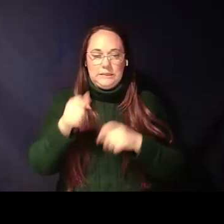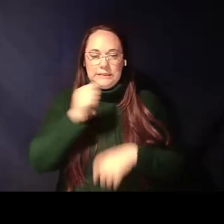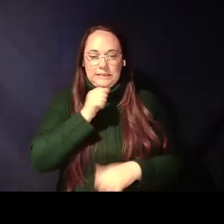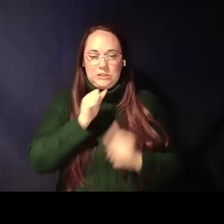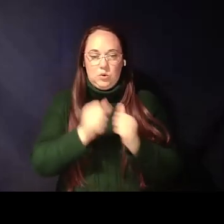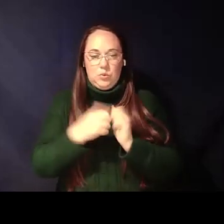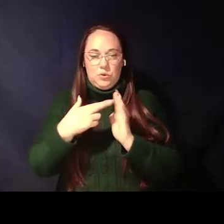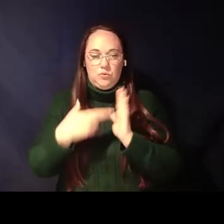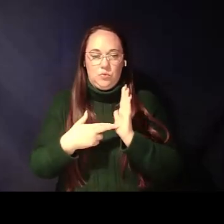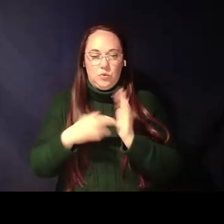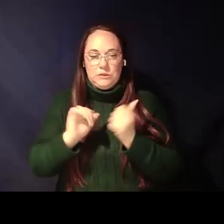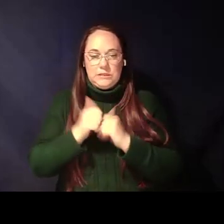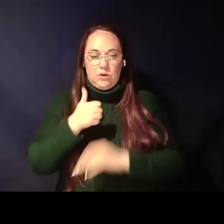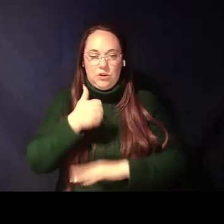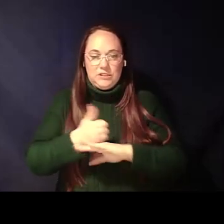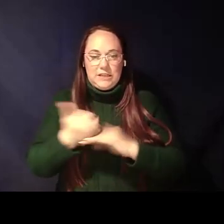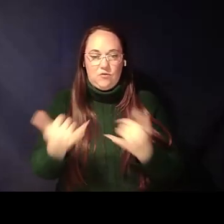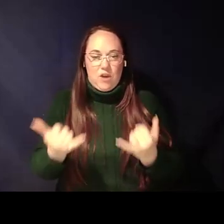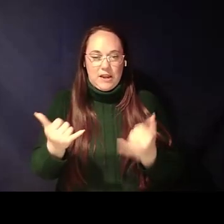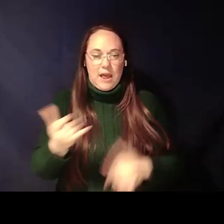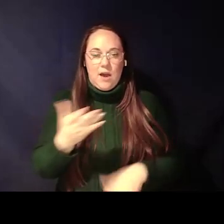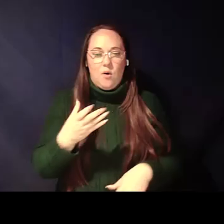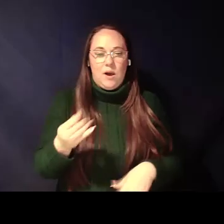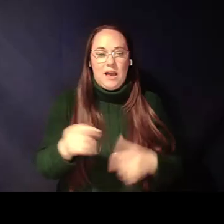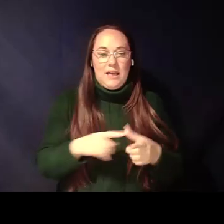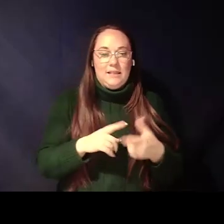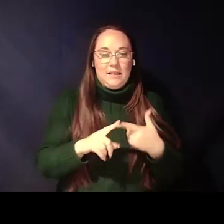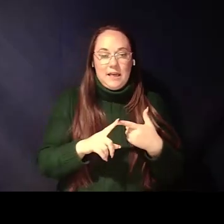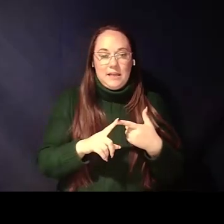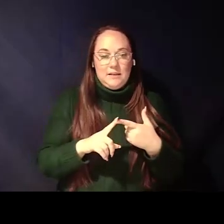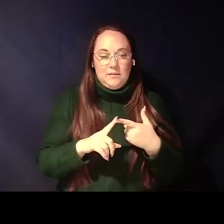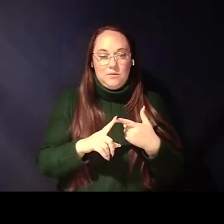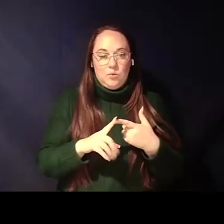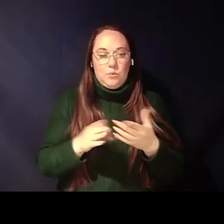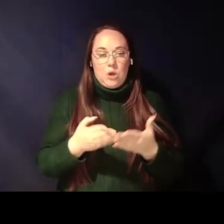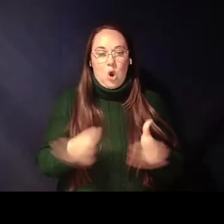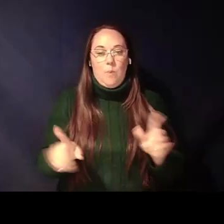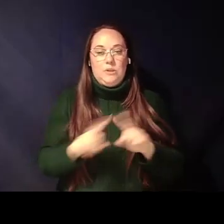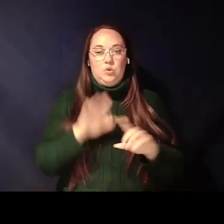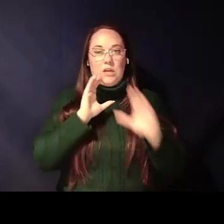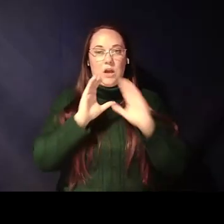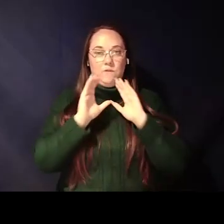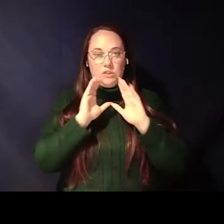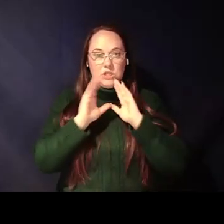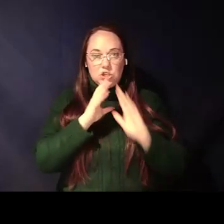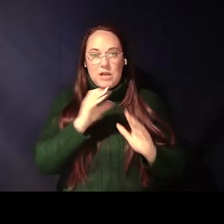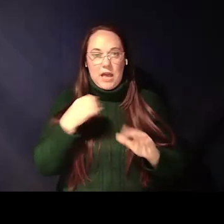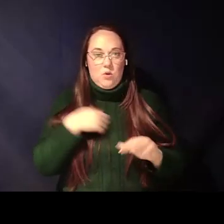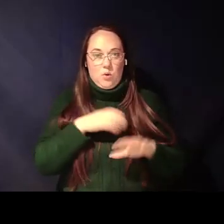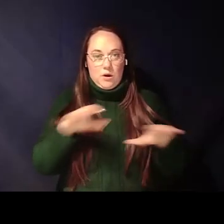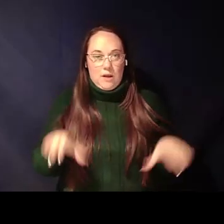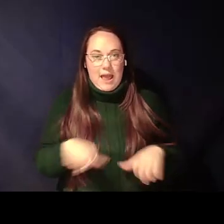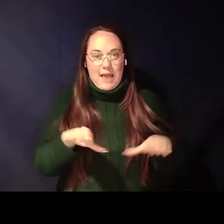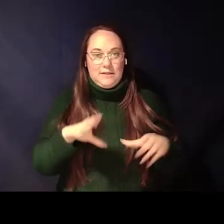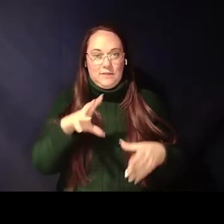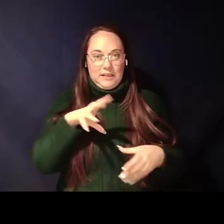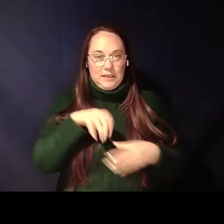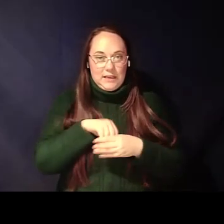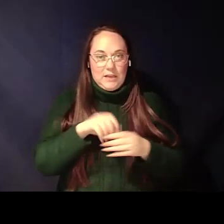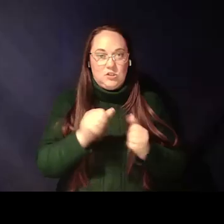as they are set right now. And then, I think open to those conversations, and we are actively engaged in those conversations